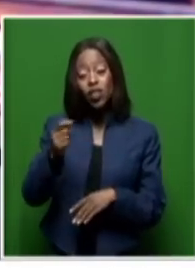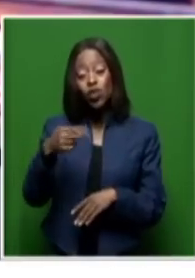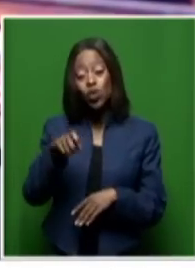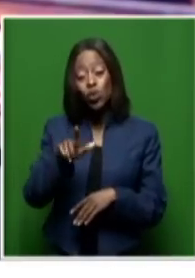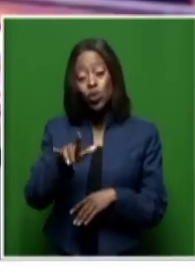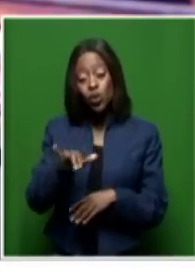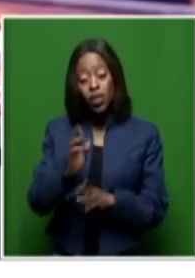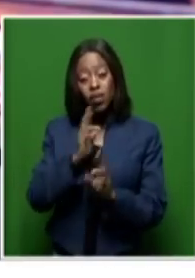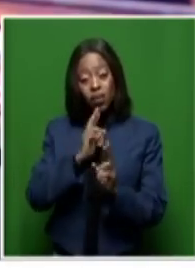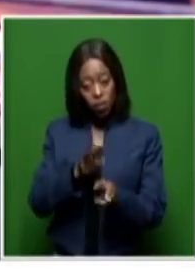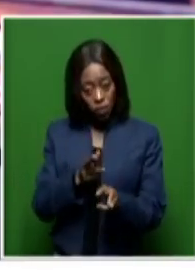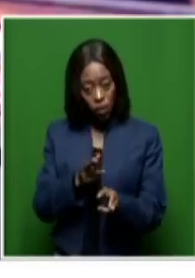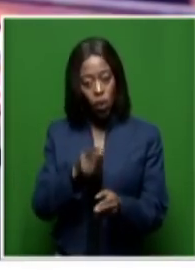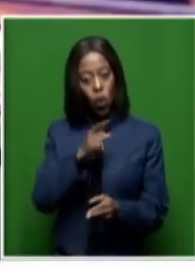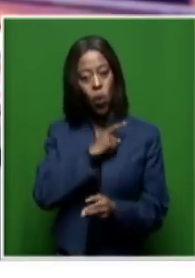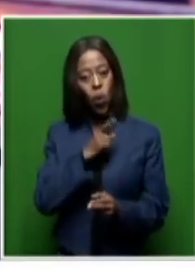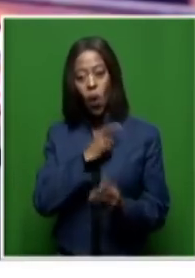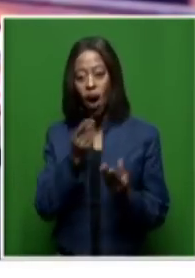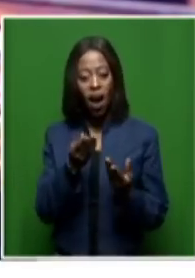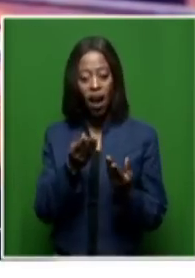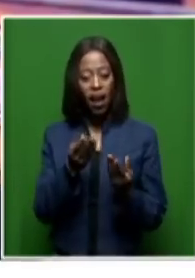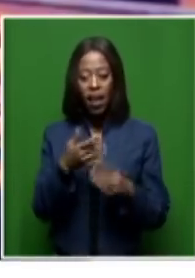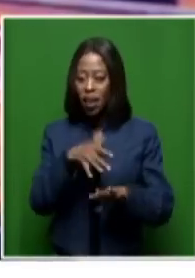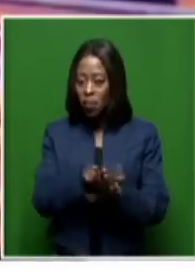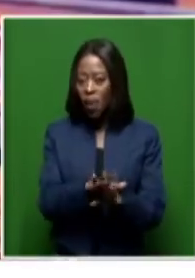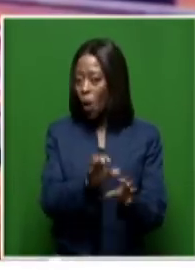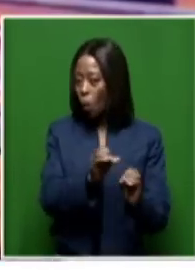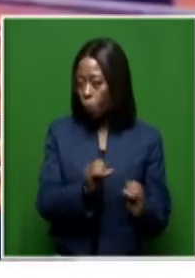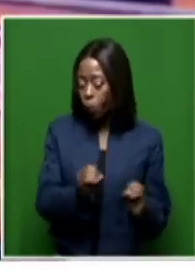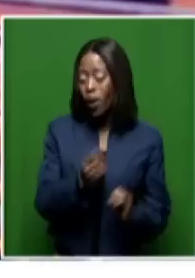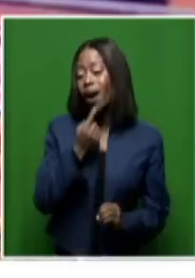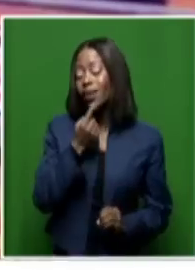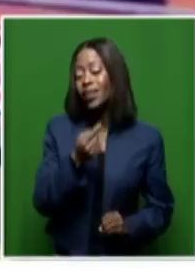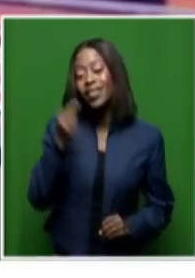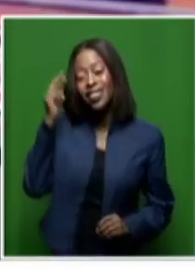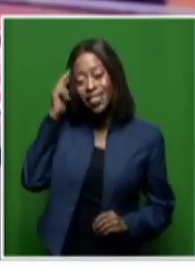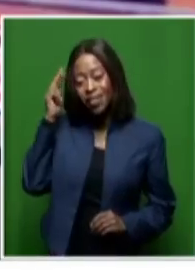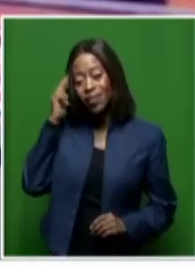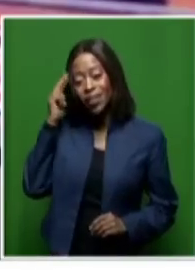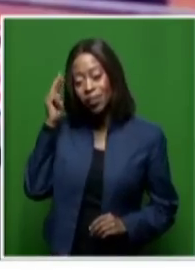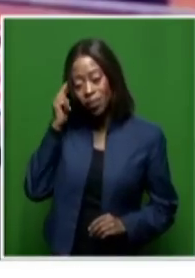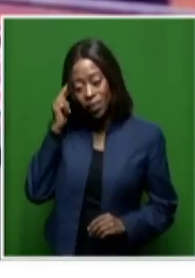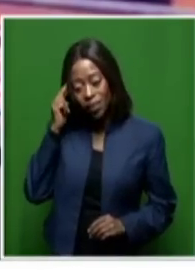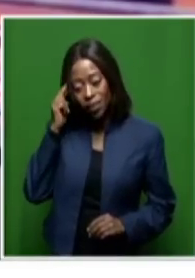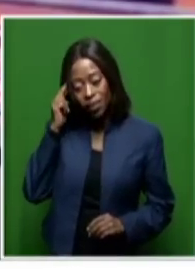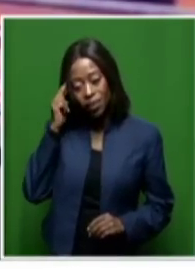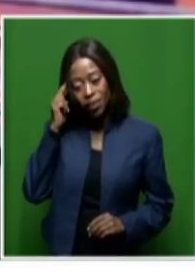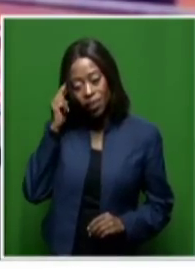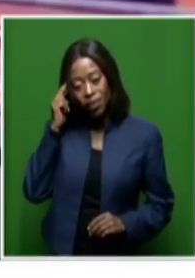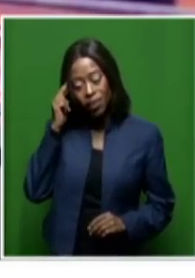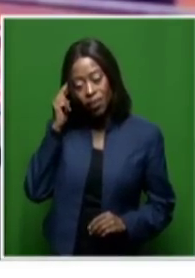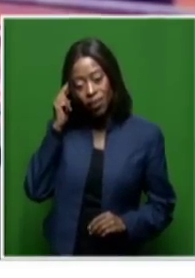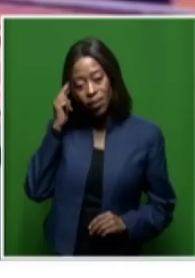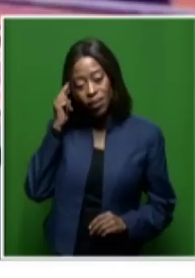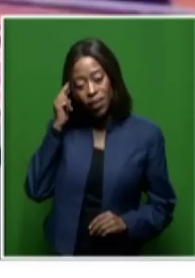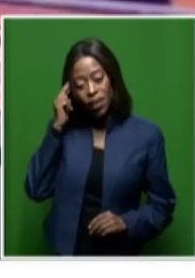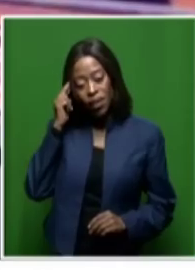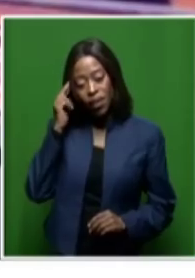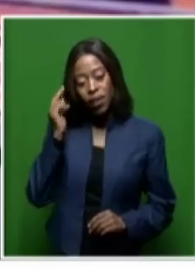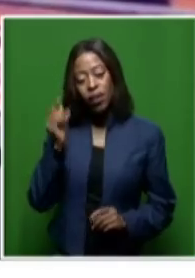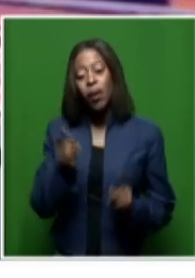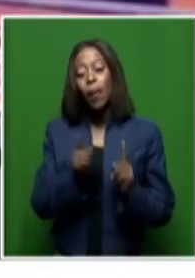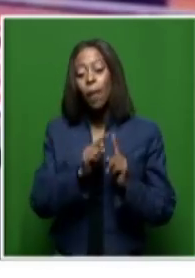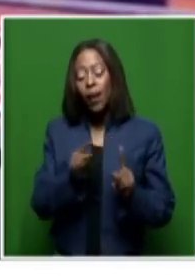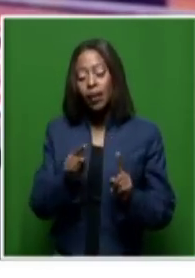report, why was it not attended to? I said, remember where we come from. Not so far. That state